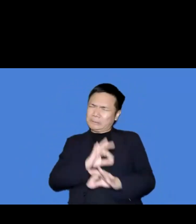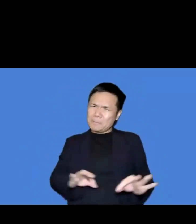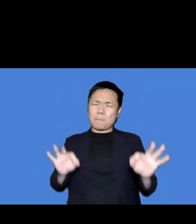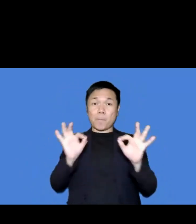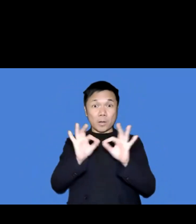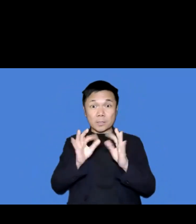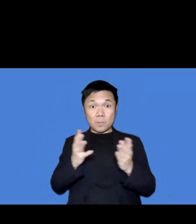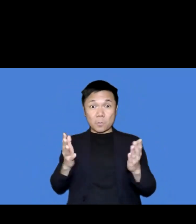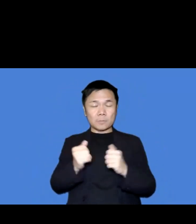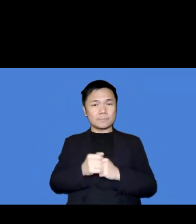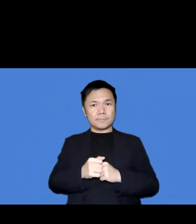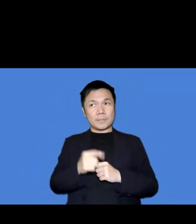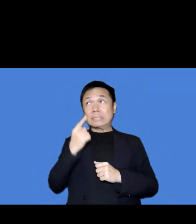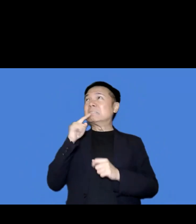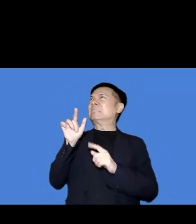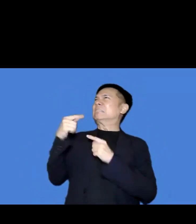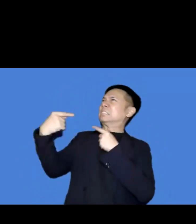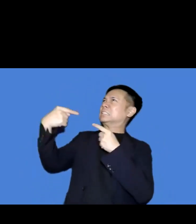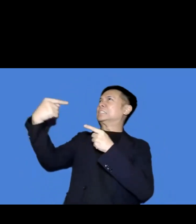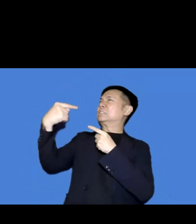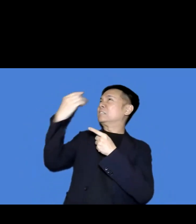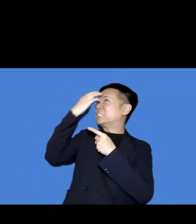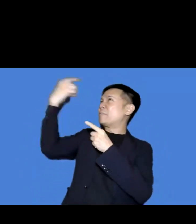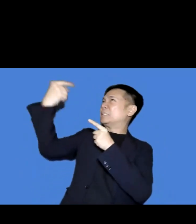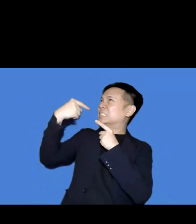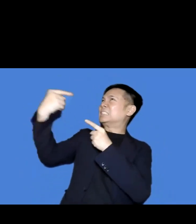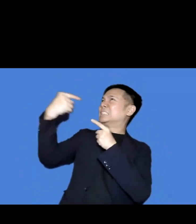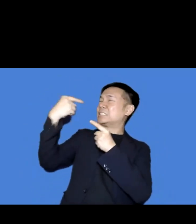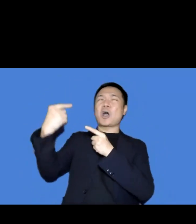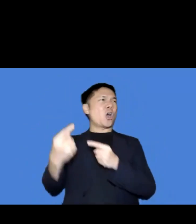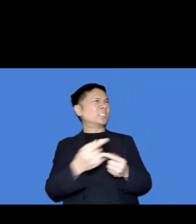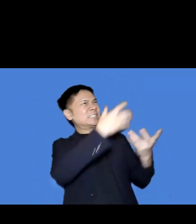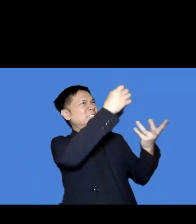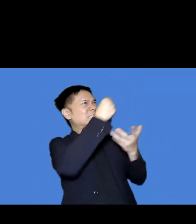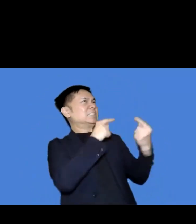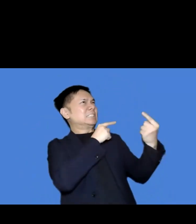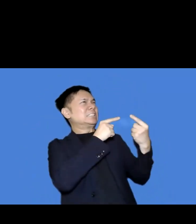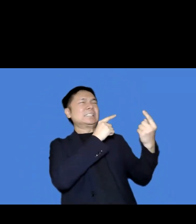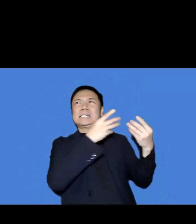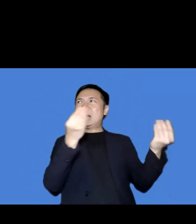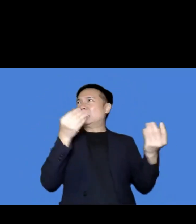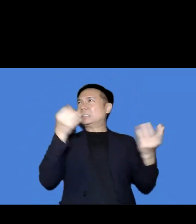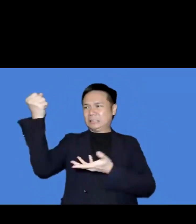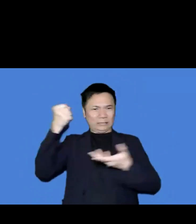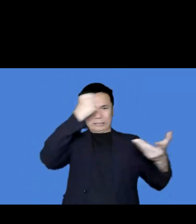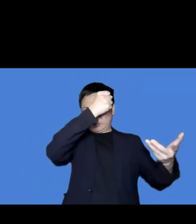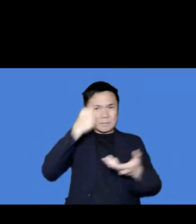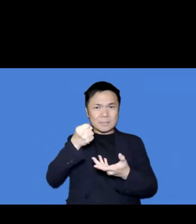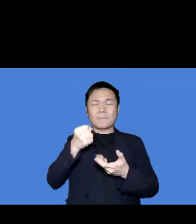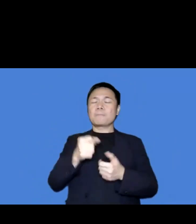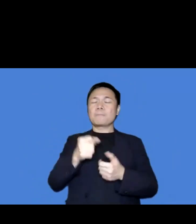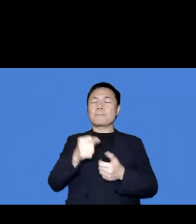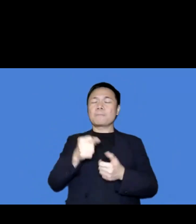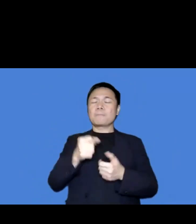be arguing with the government or the other funders and the organizations at the national as well as the international level. So that will be the key.